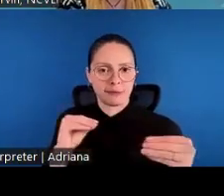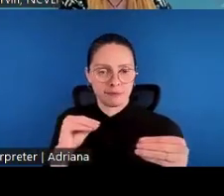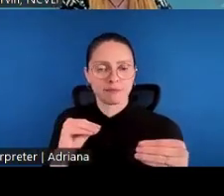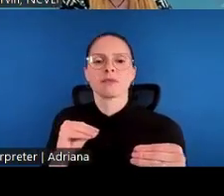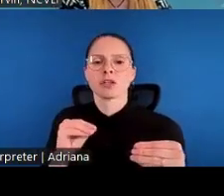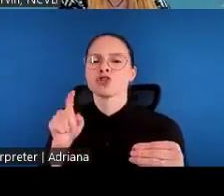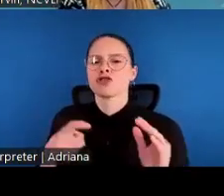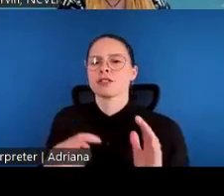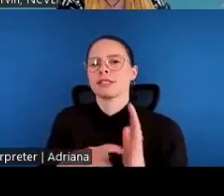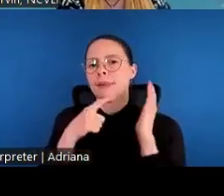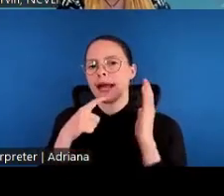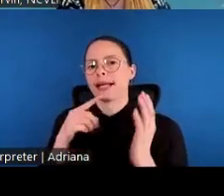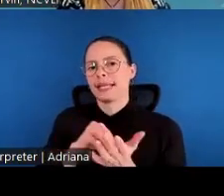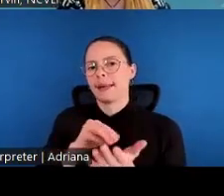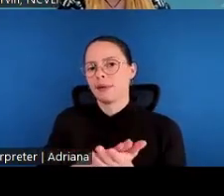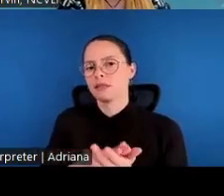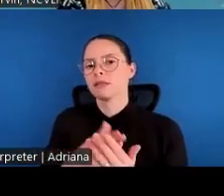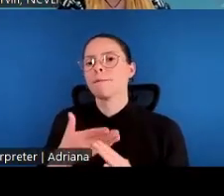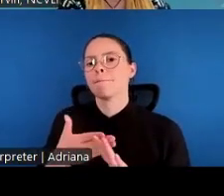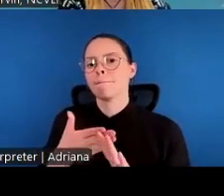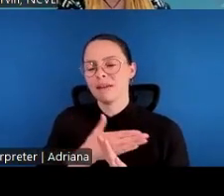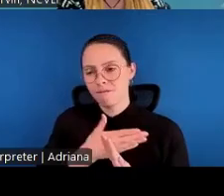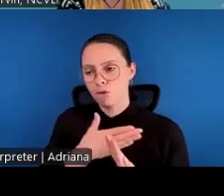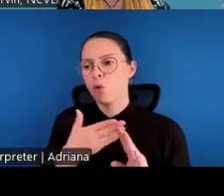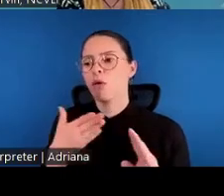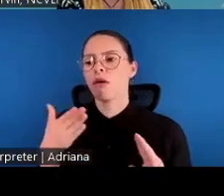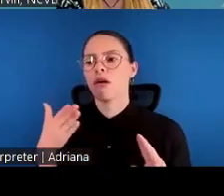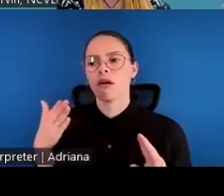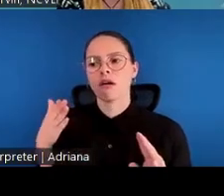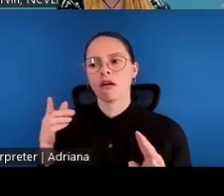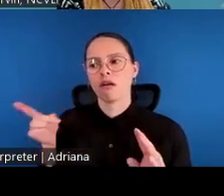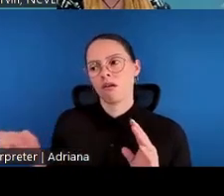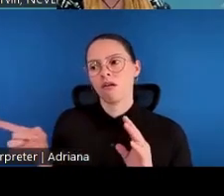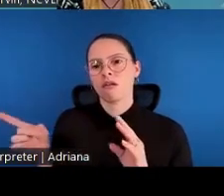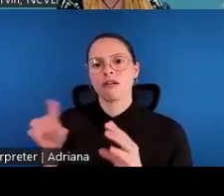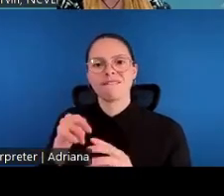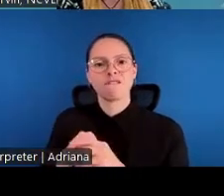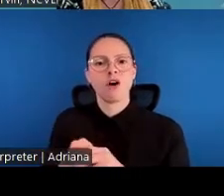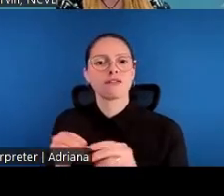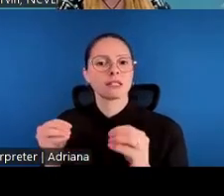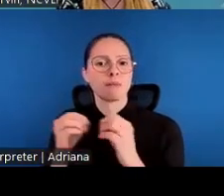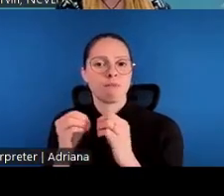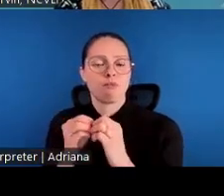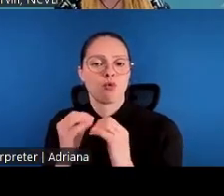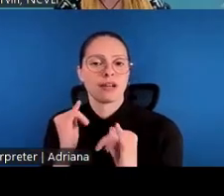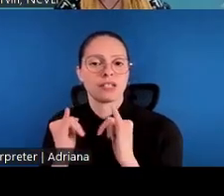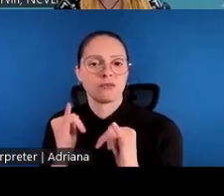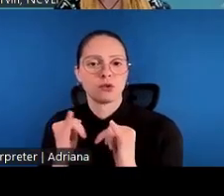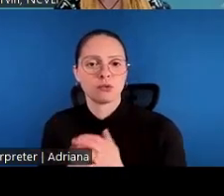statements before you subject your client to any further interviews, absent extraordinary circumstances.